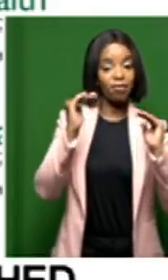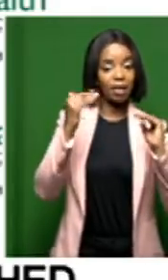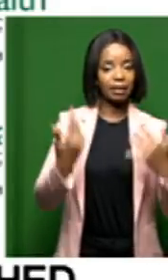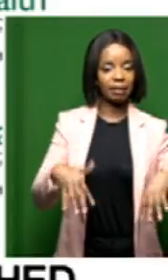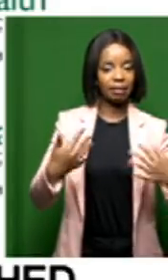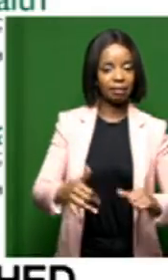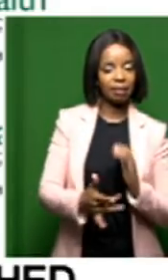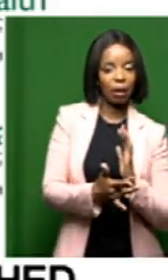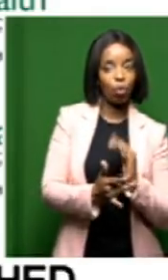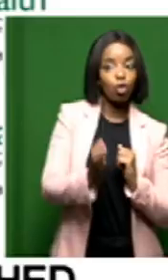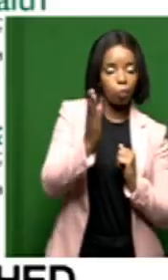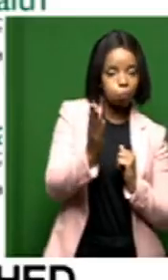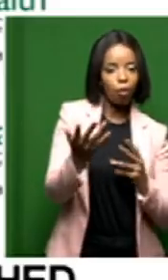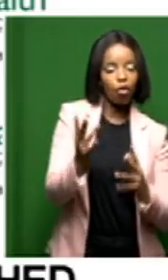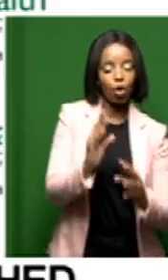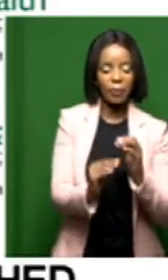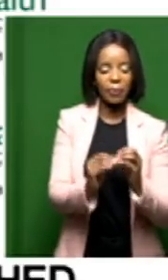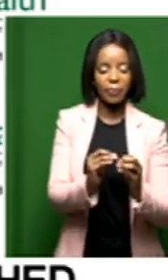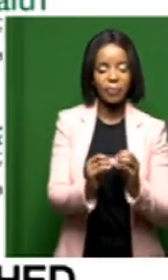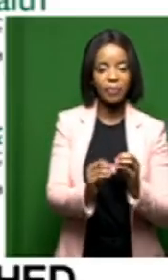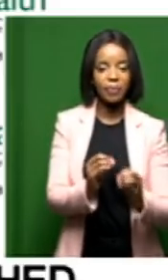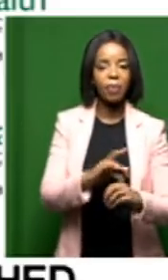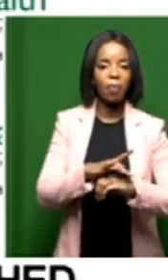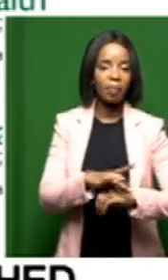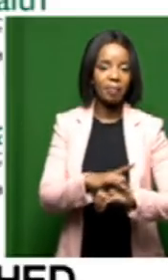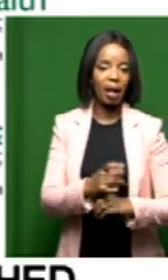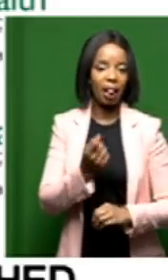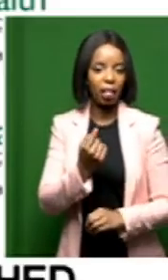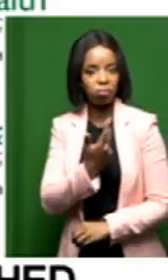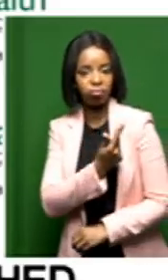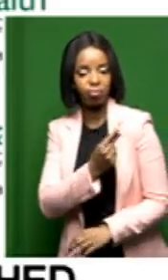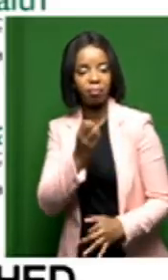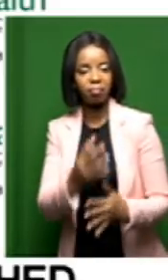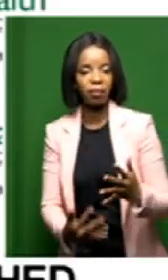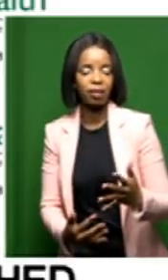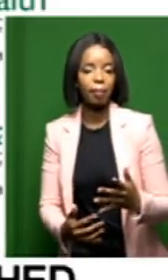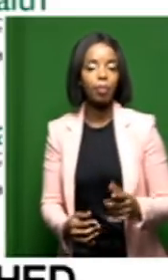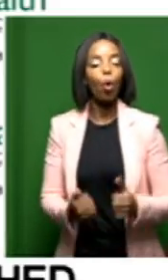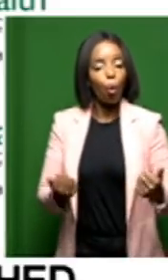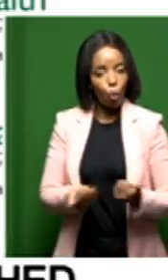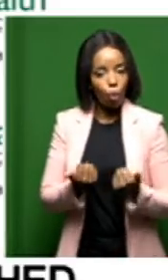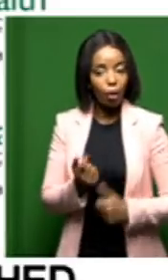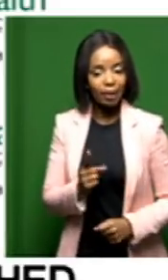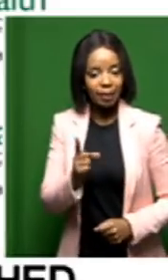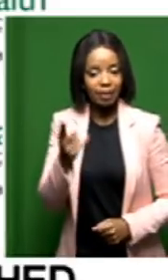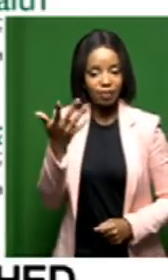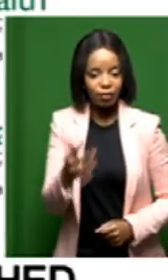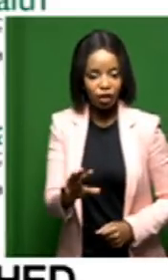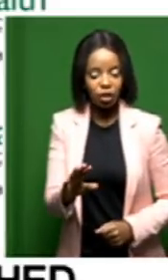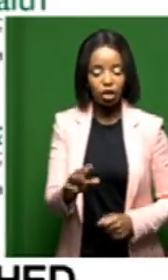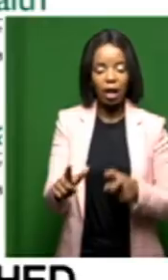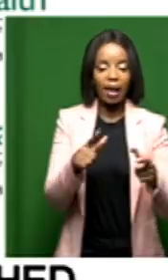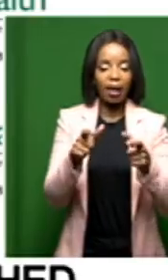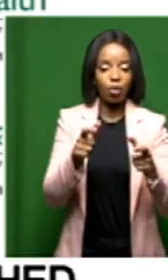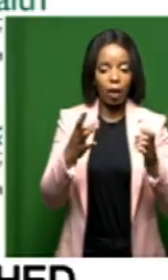So this innovative biological products, he has already put applications to our regulator in